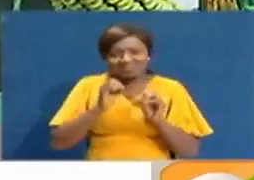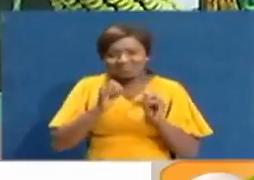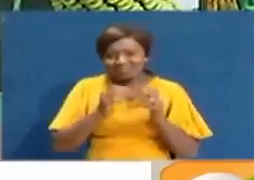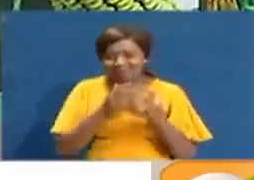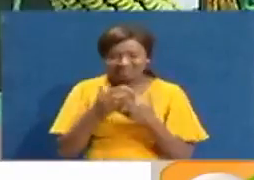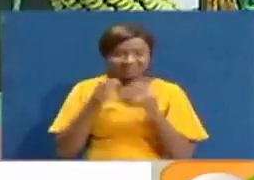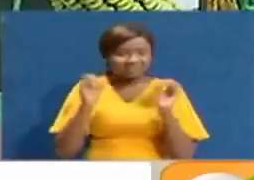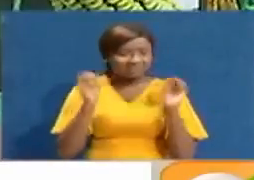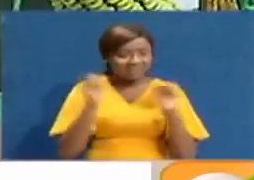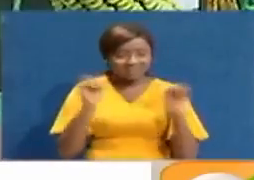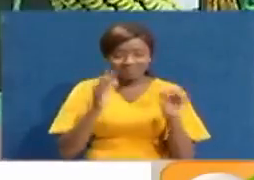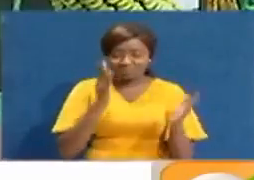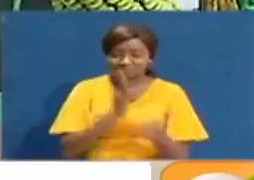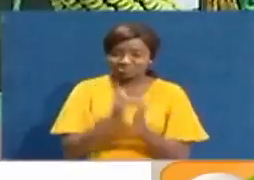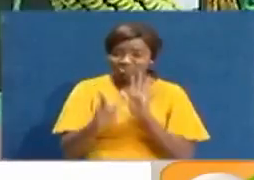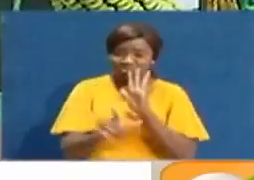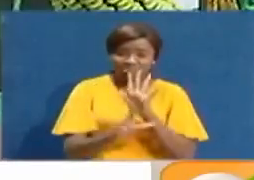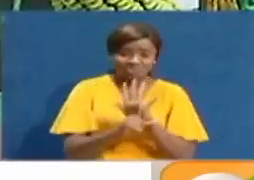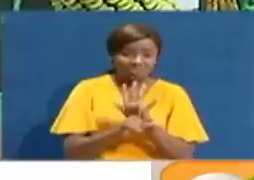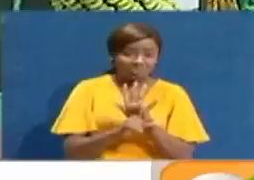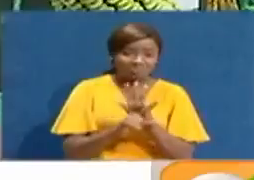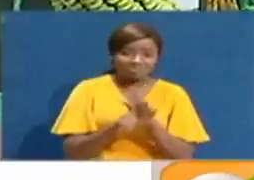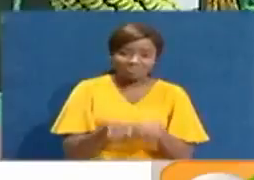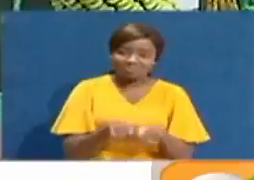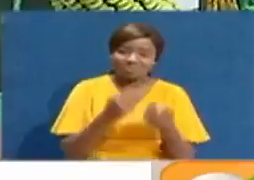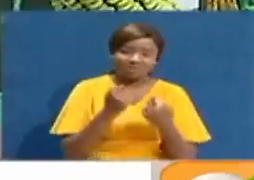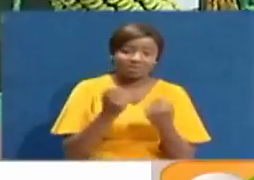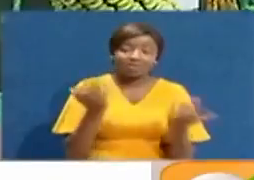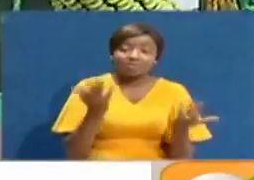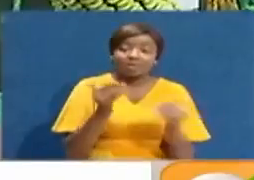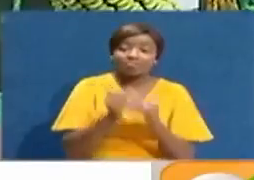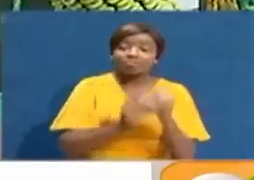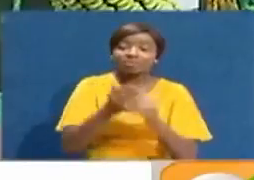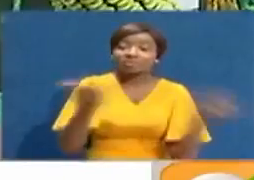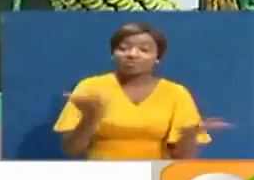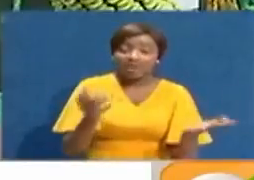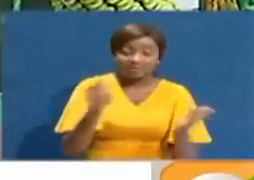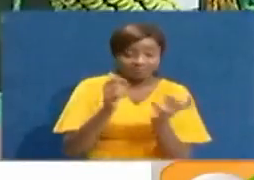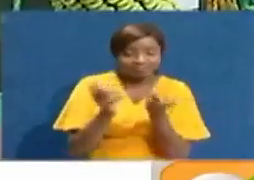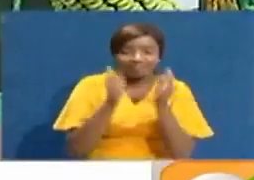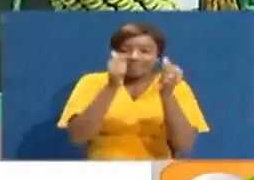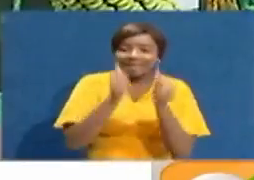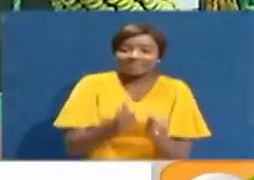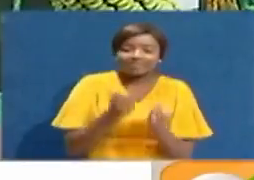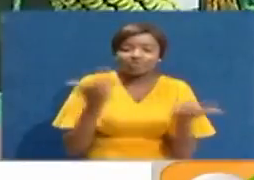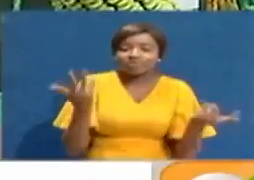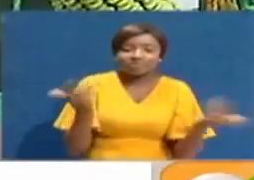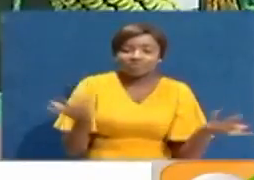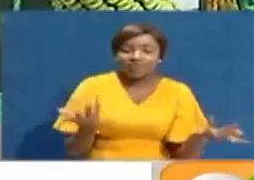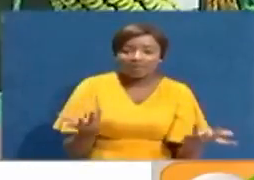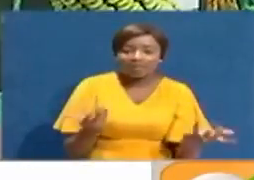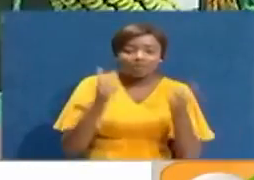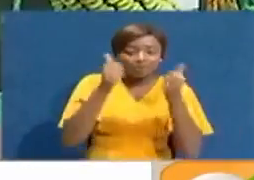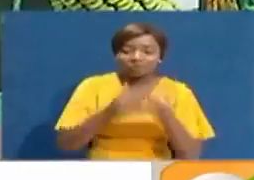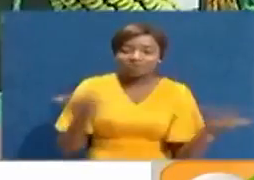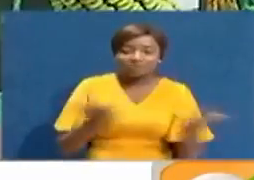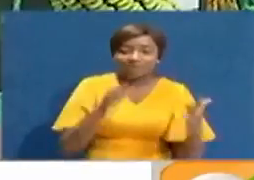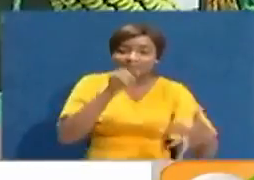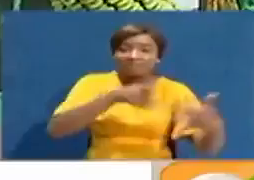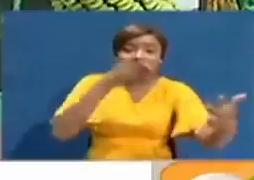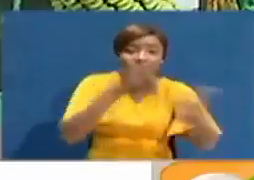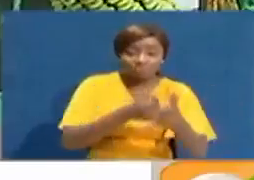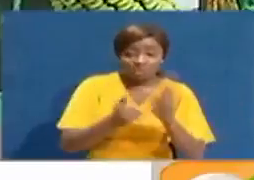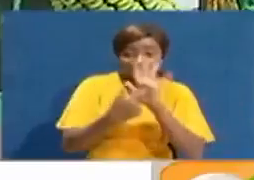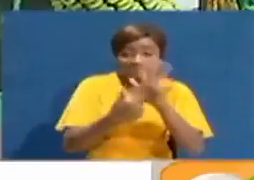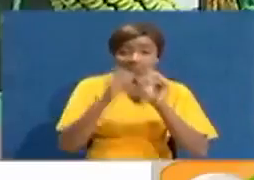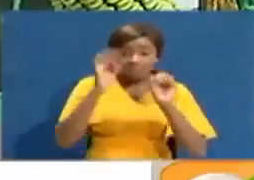mindless as it is illegal. Where is due process? Where is the gazette notice of this ban? You see, a tangazo written